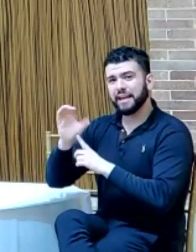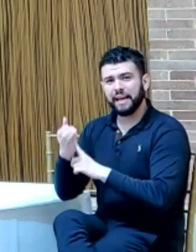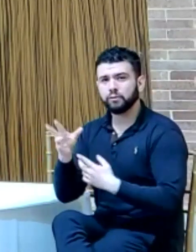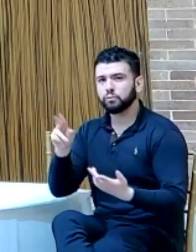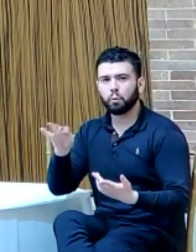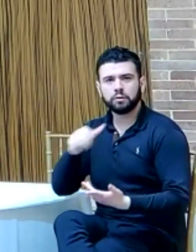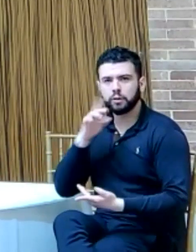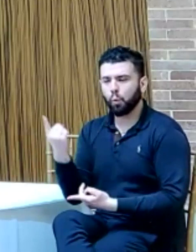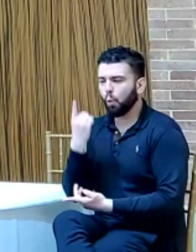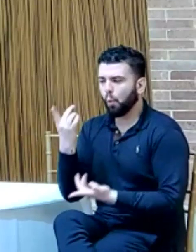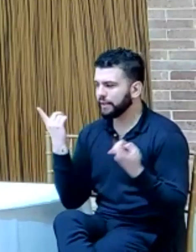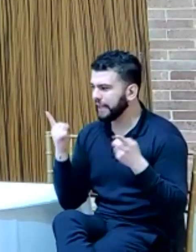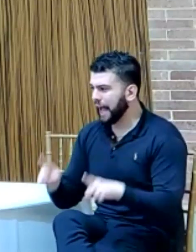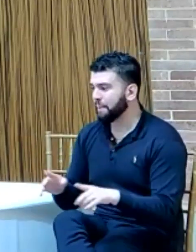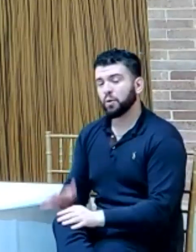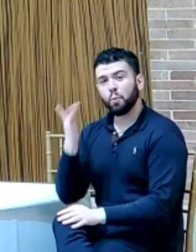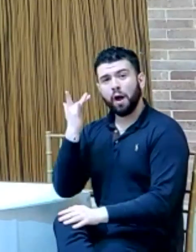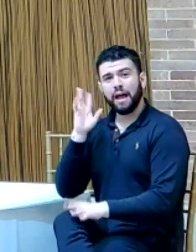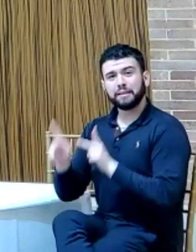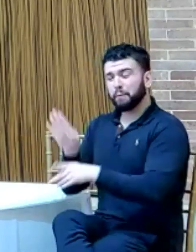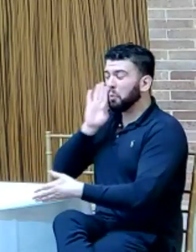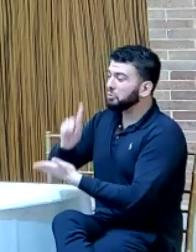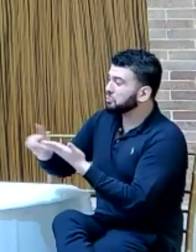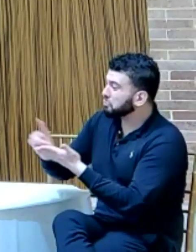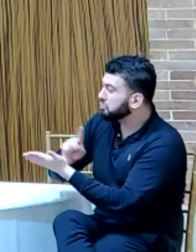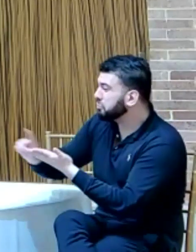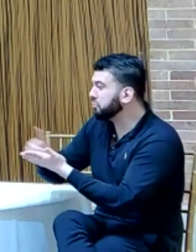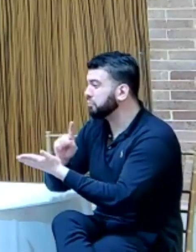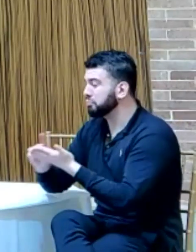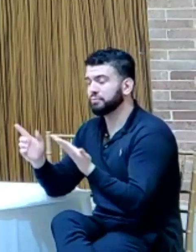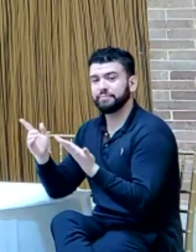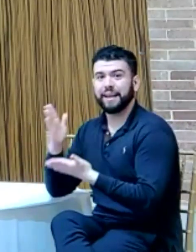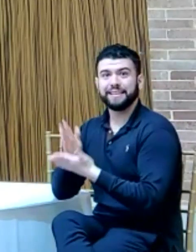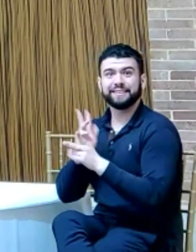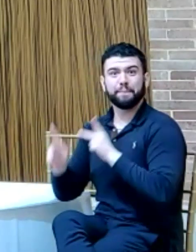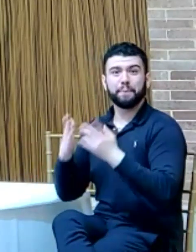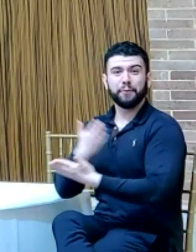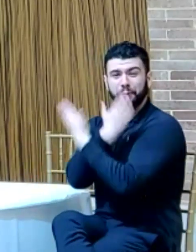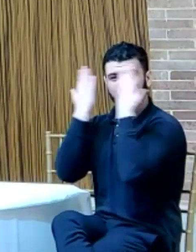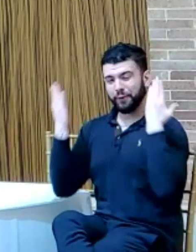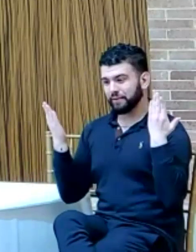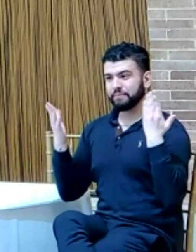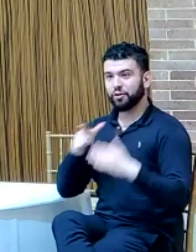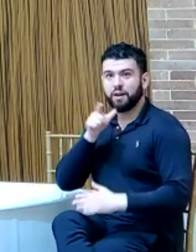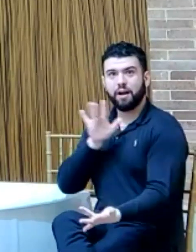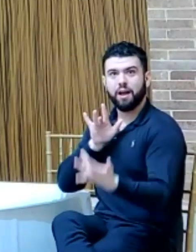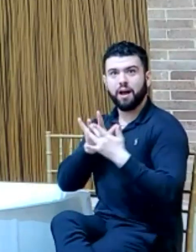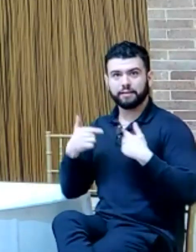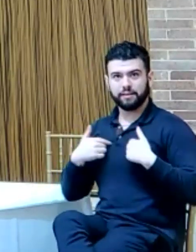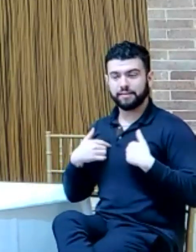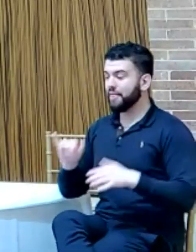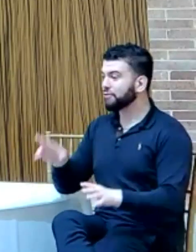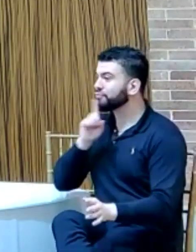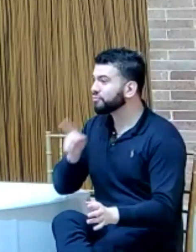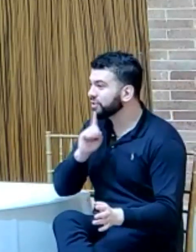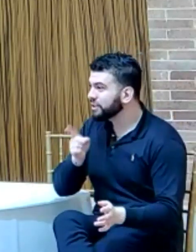taking place that people don't even pick up the phone or go to the website to contact us to complain about and that's real